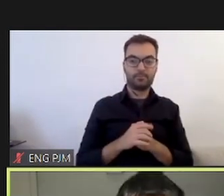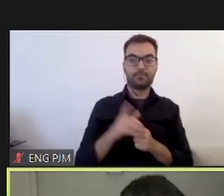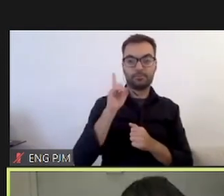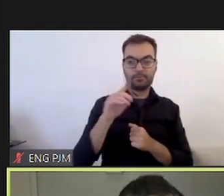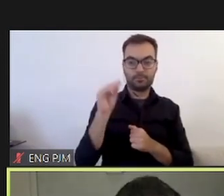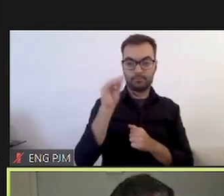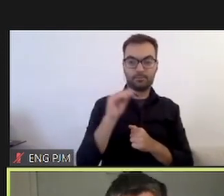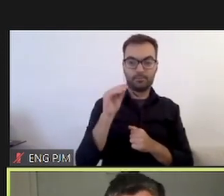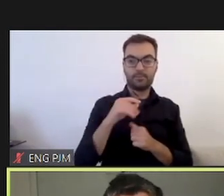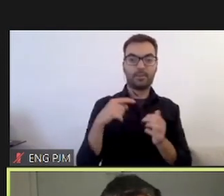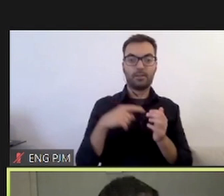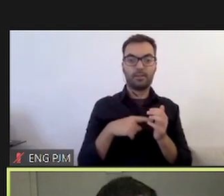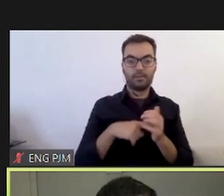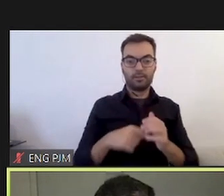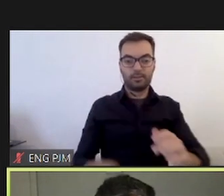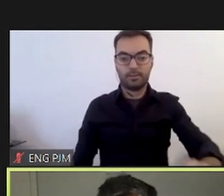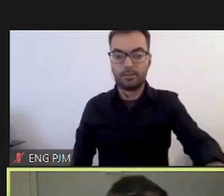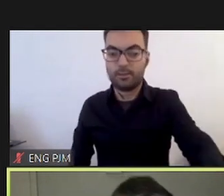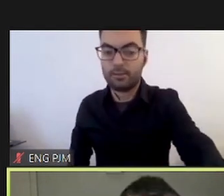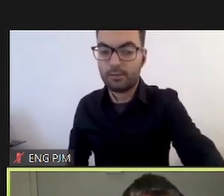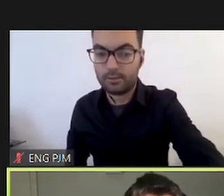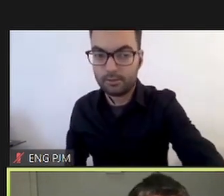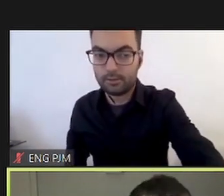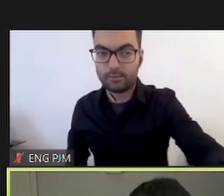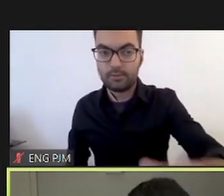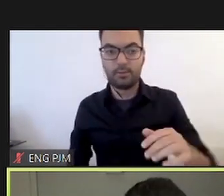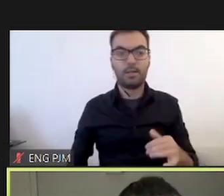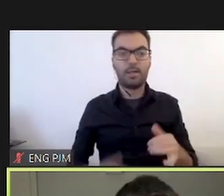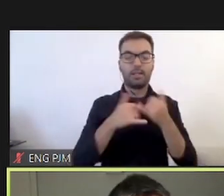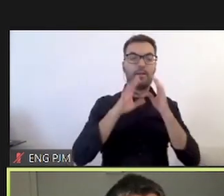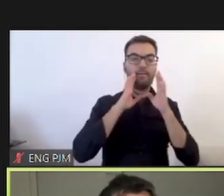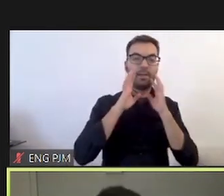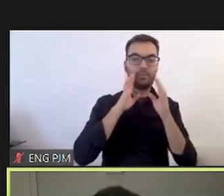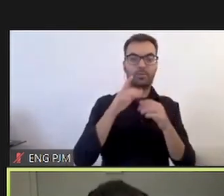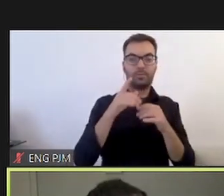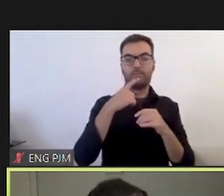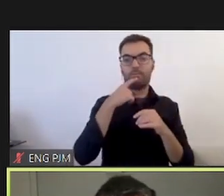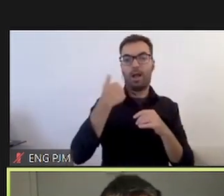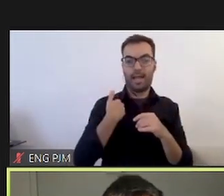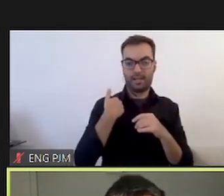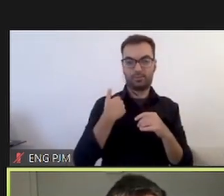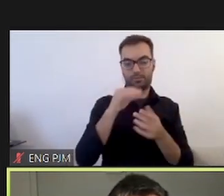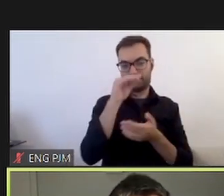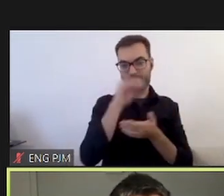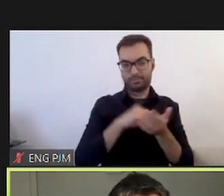And if this page is in the Polish, but for example, the Facebook is the English